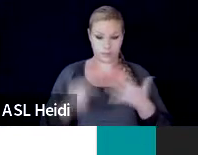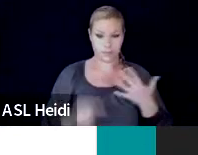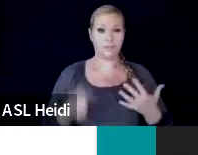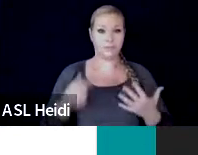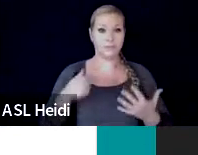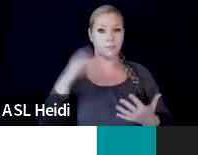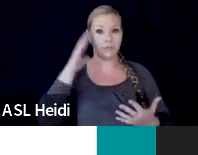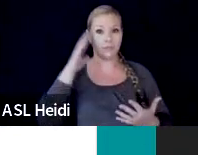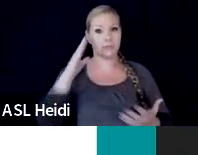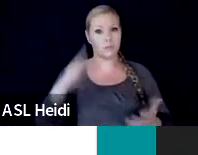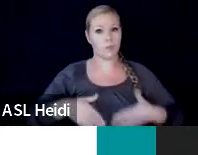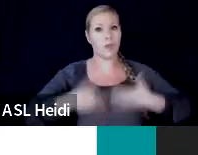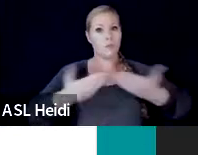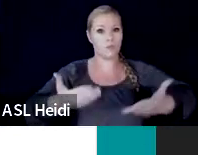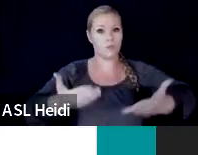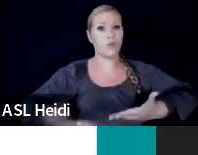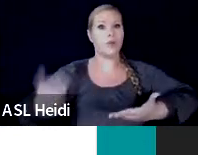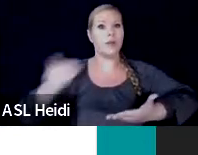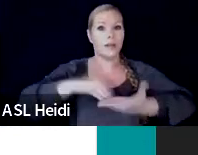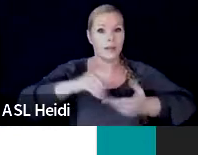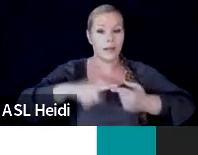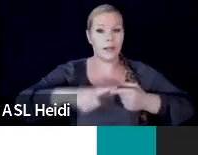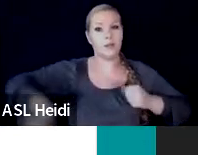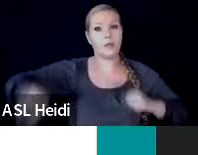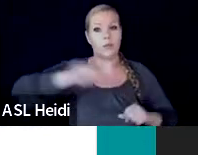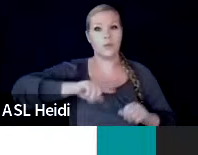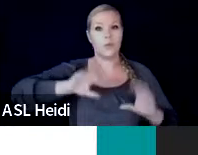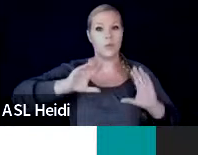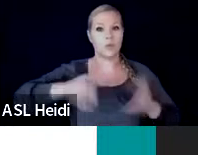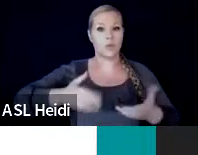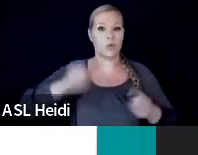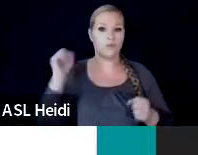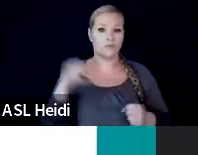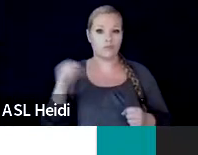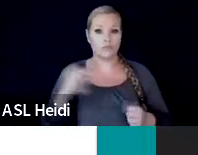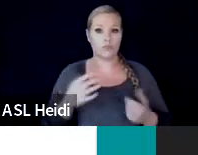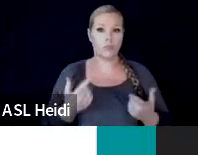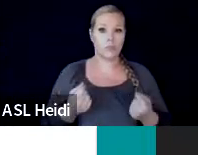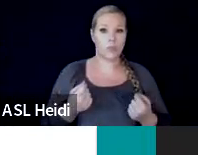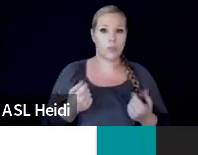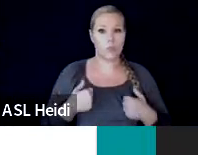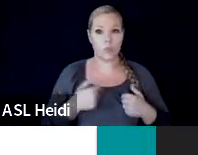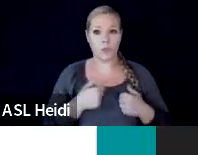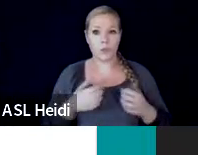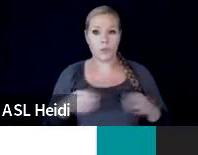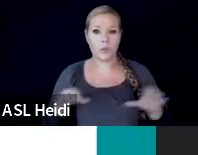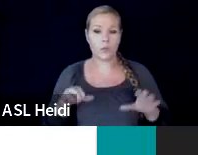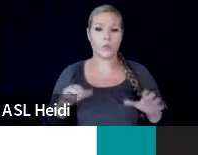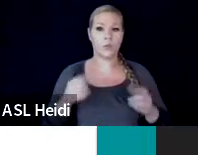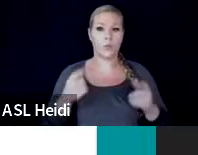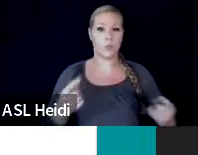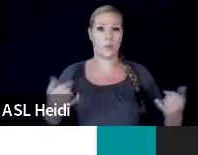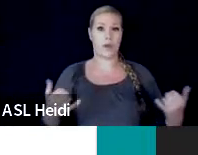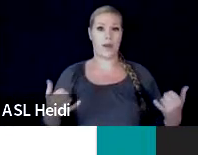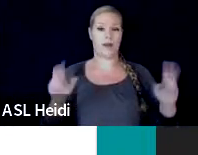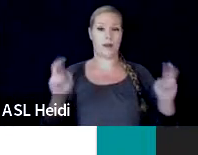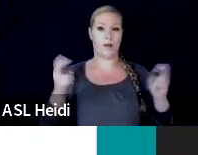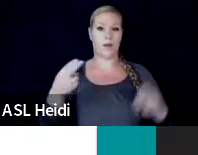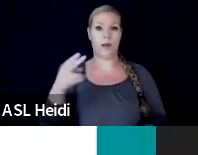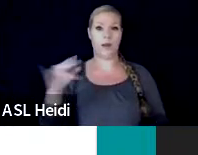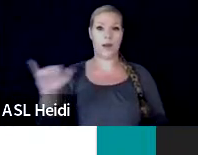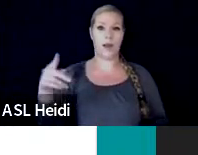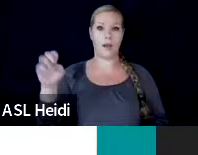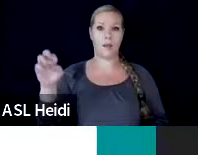are at. We are in a period of hyperinflation in the construction world. And